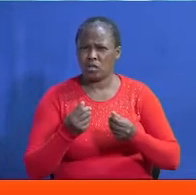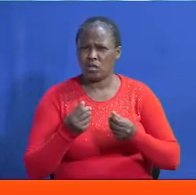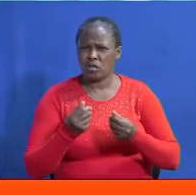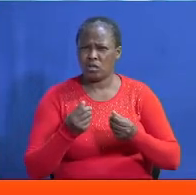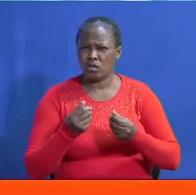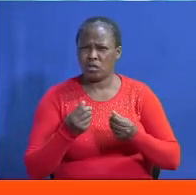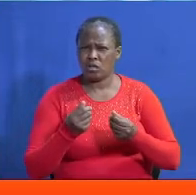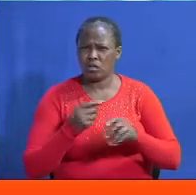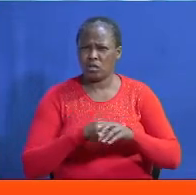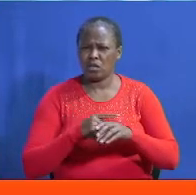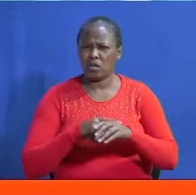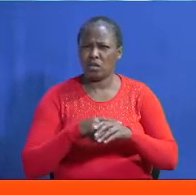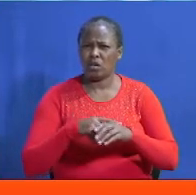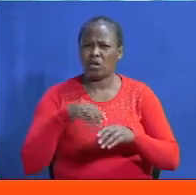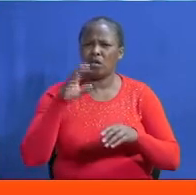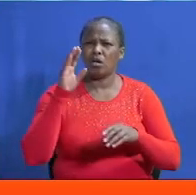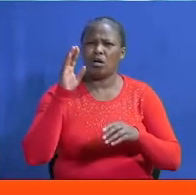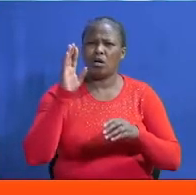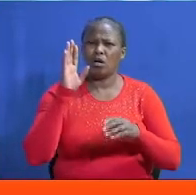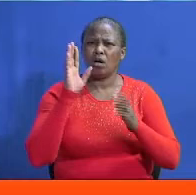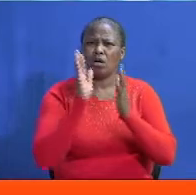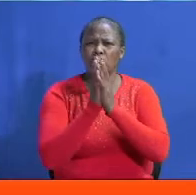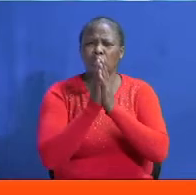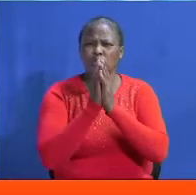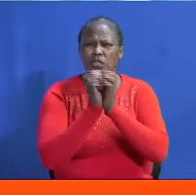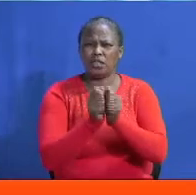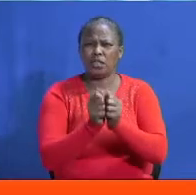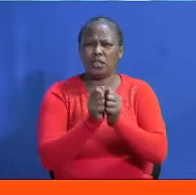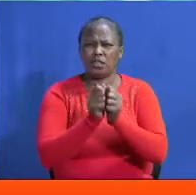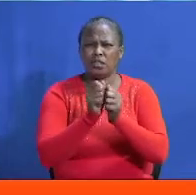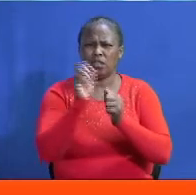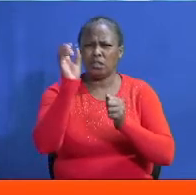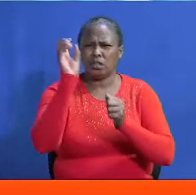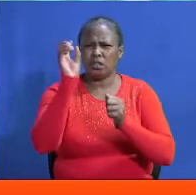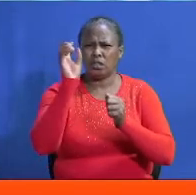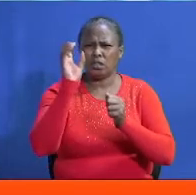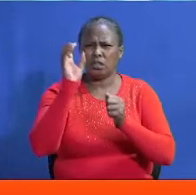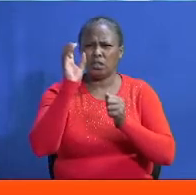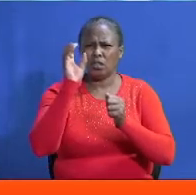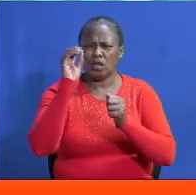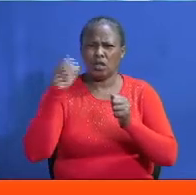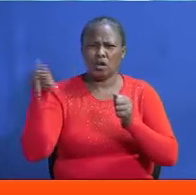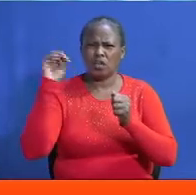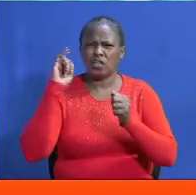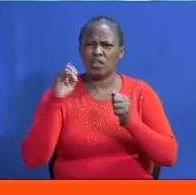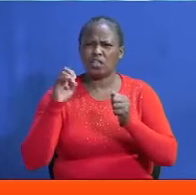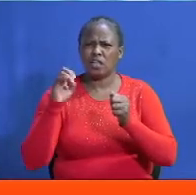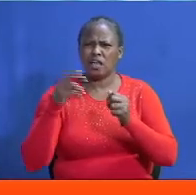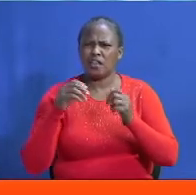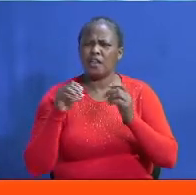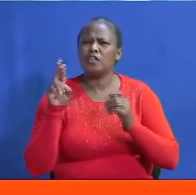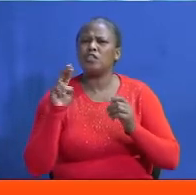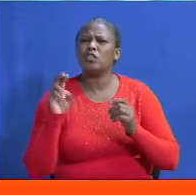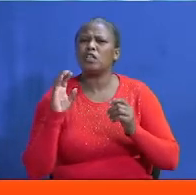million coins, you'll be given CPU, central air CPU, and you'll be given net.